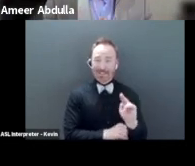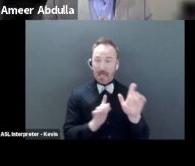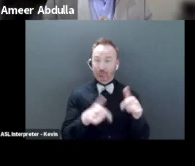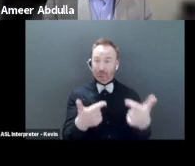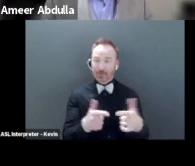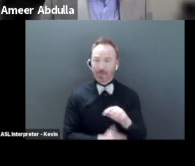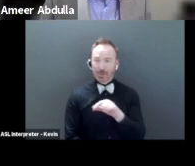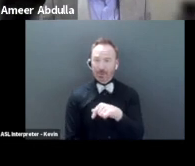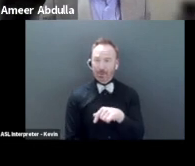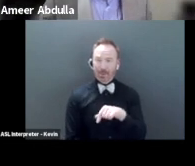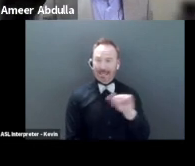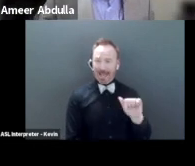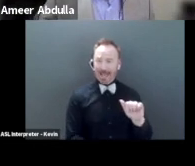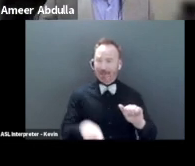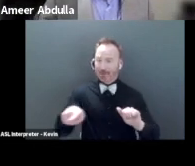you guide this part.